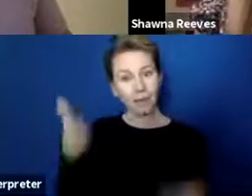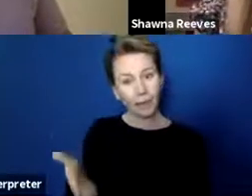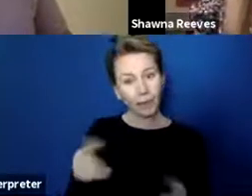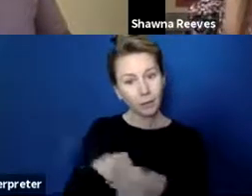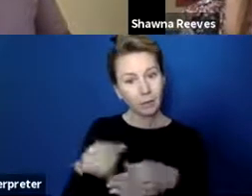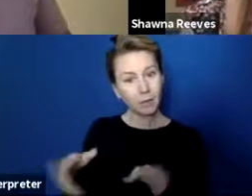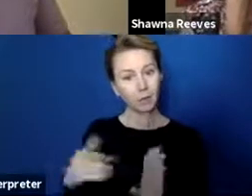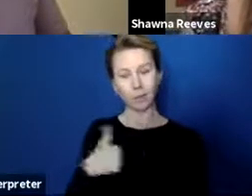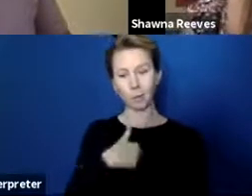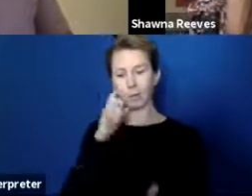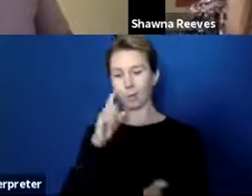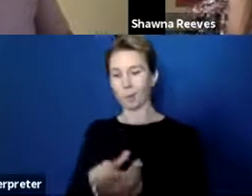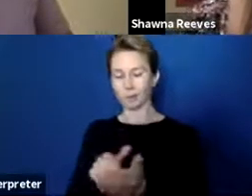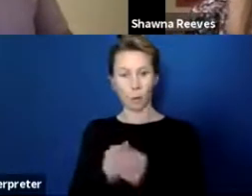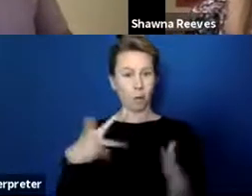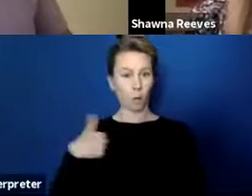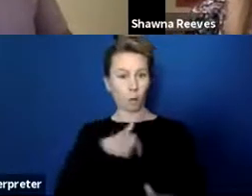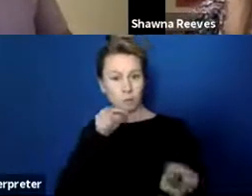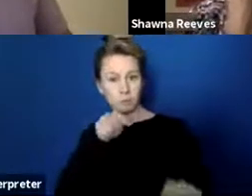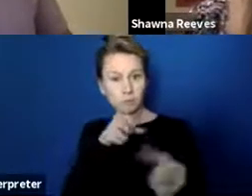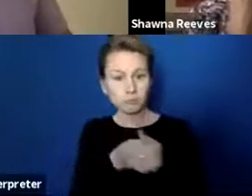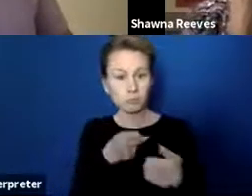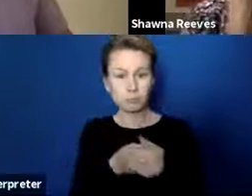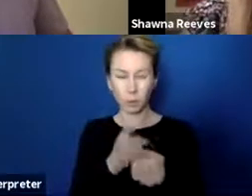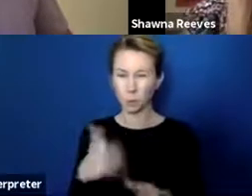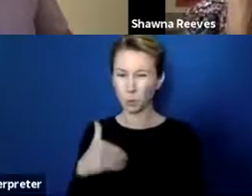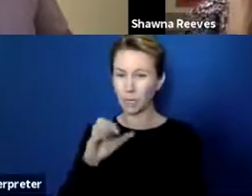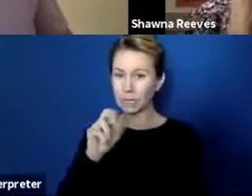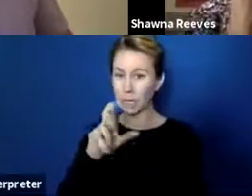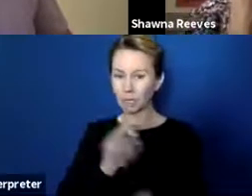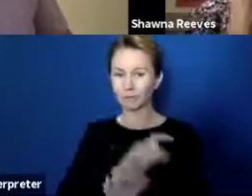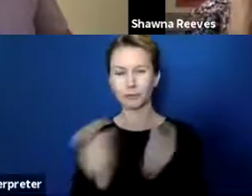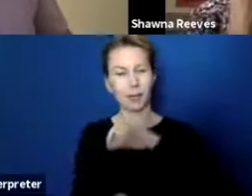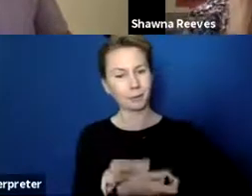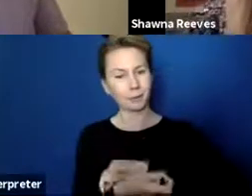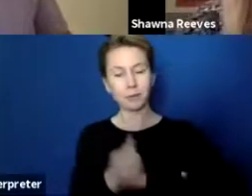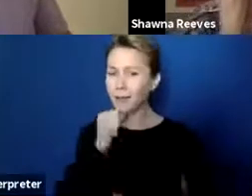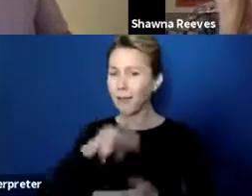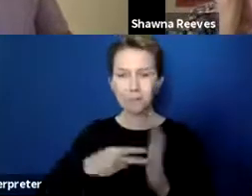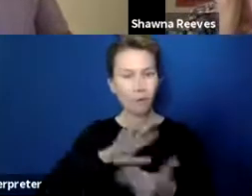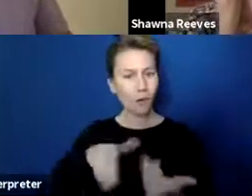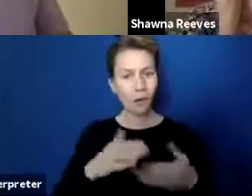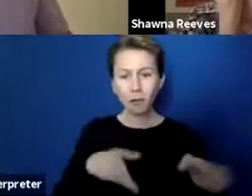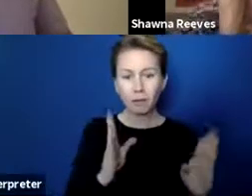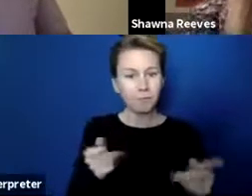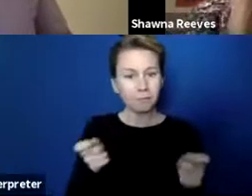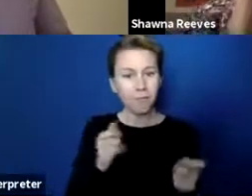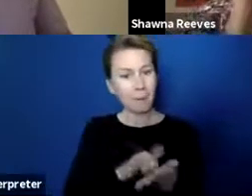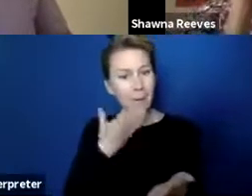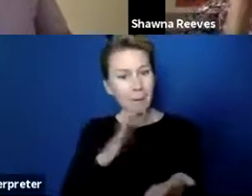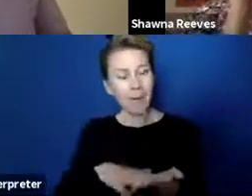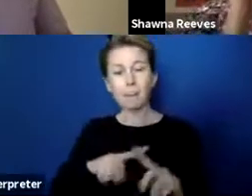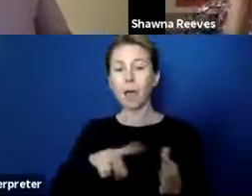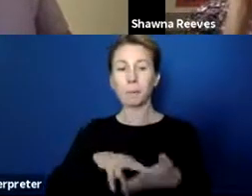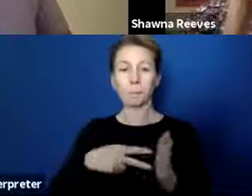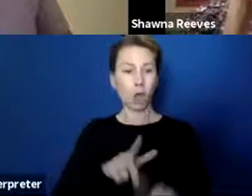basis. There is a way in which our influence is felt beyond just a conflict or a complaint investigation. And I think when ombudsmen are